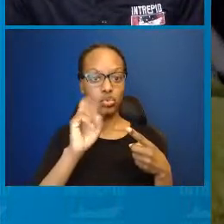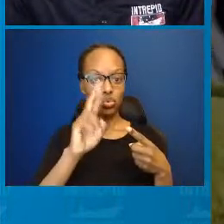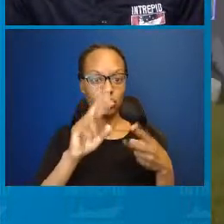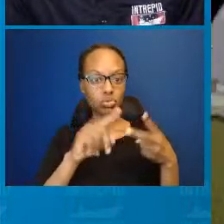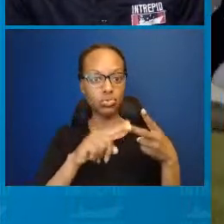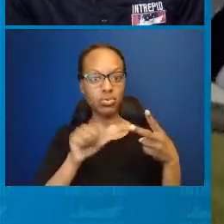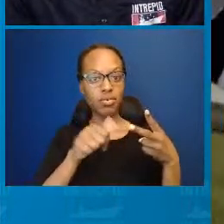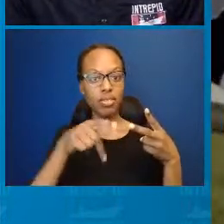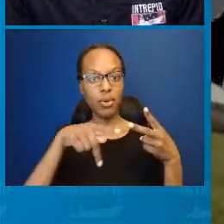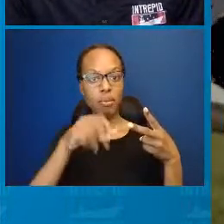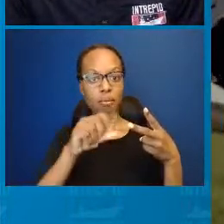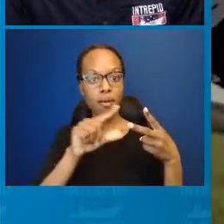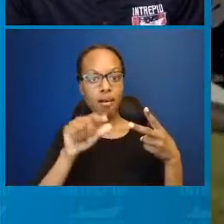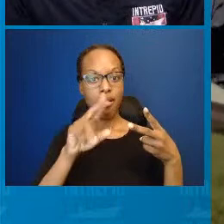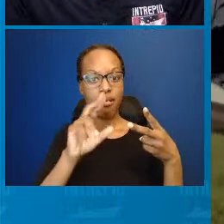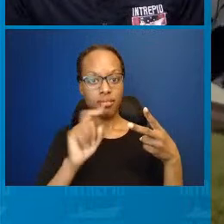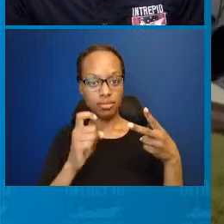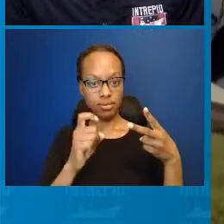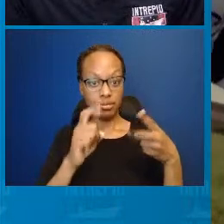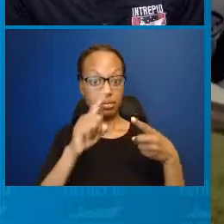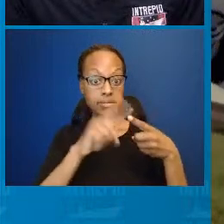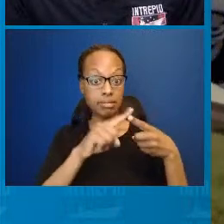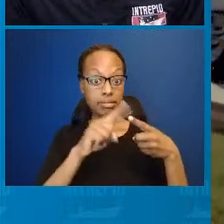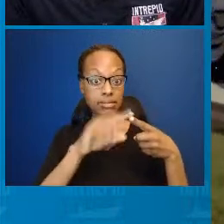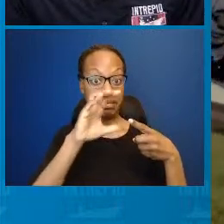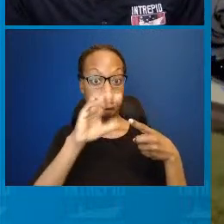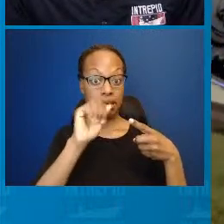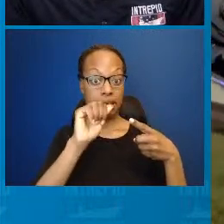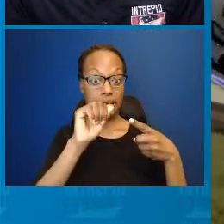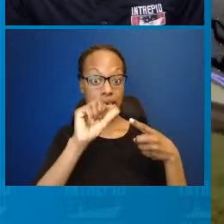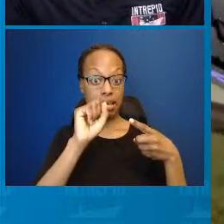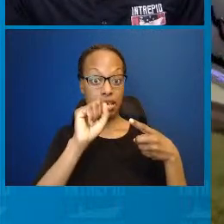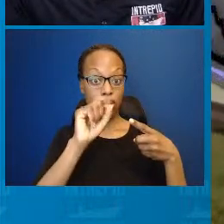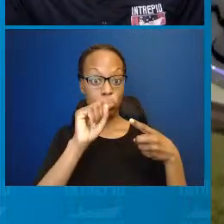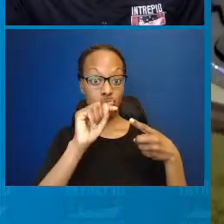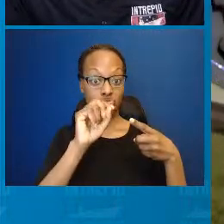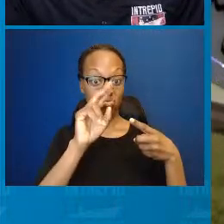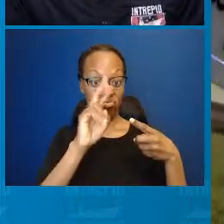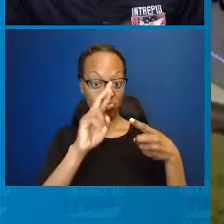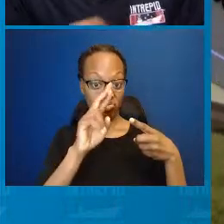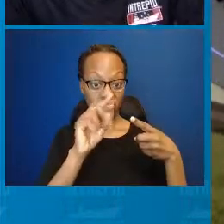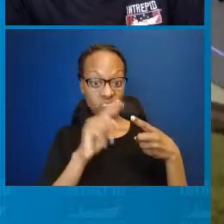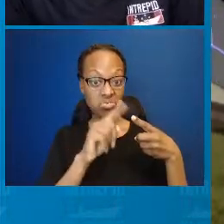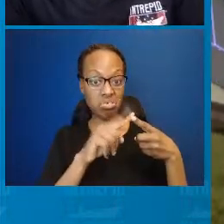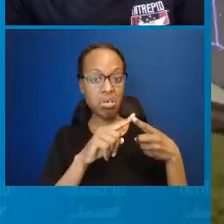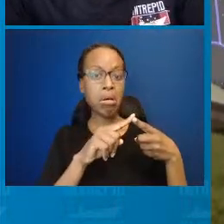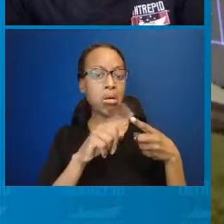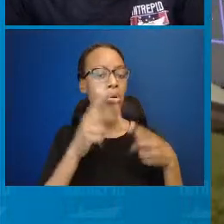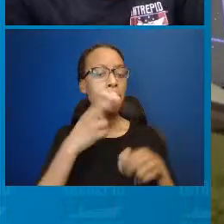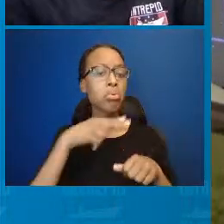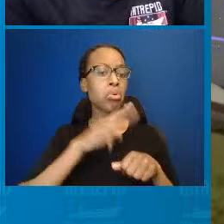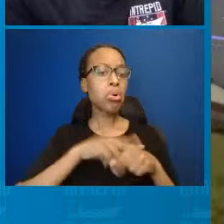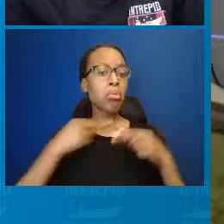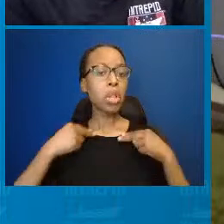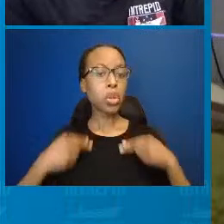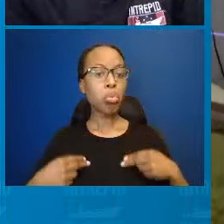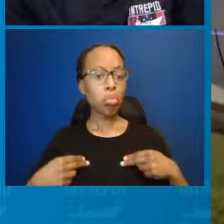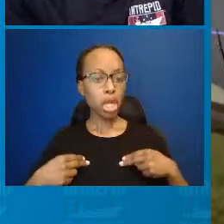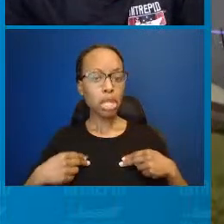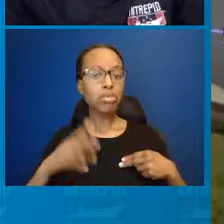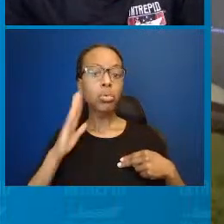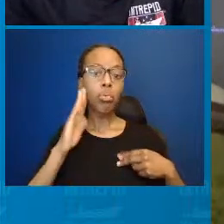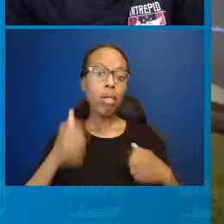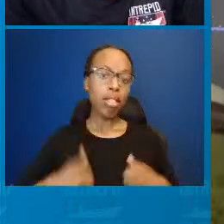away. His brother, though, Pollux happened to be his twin,